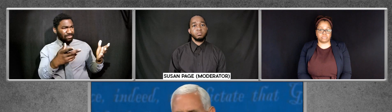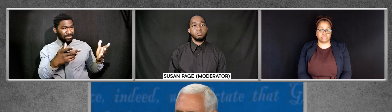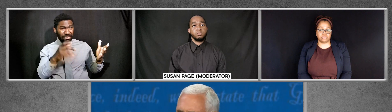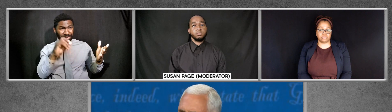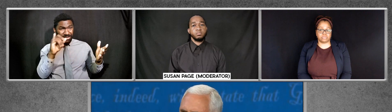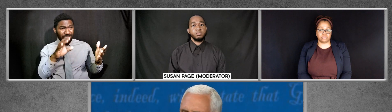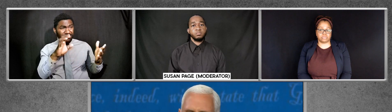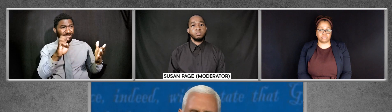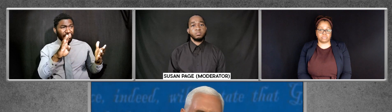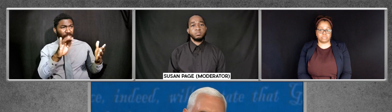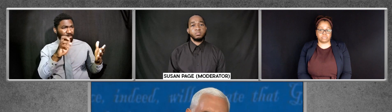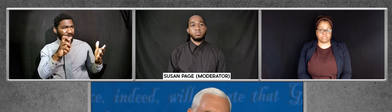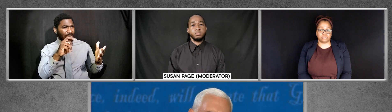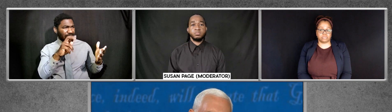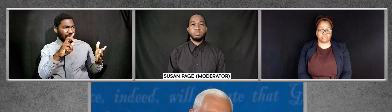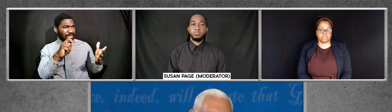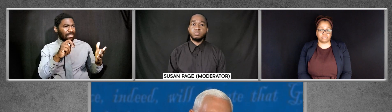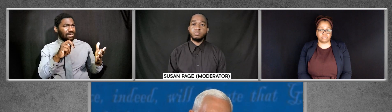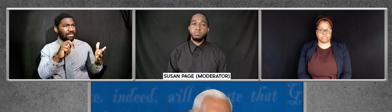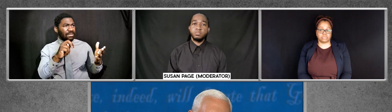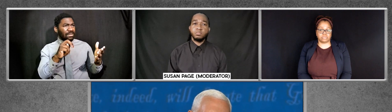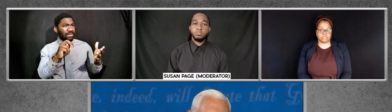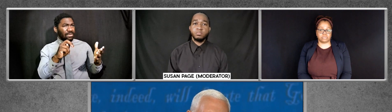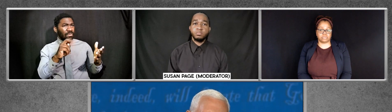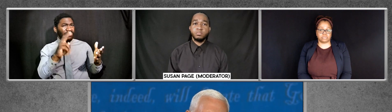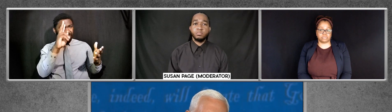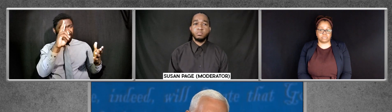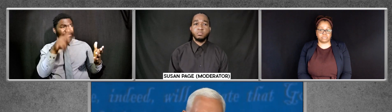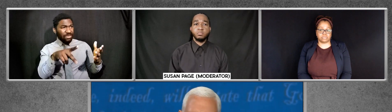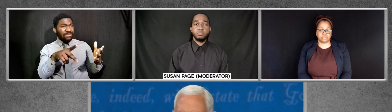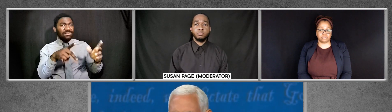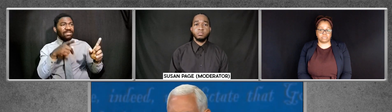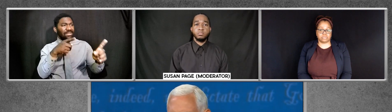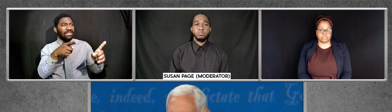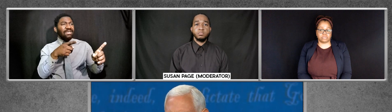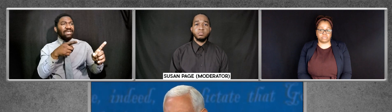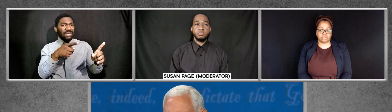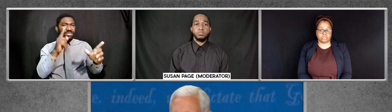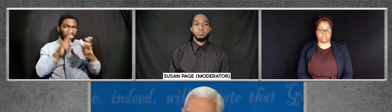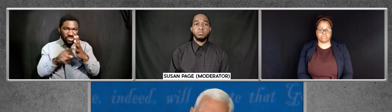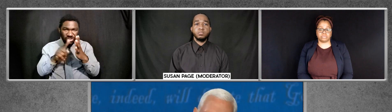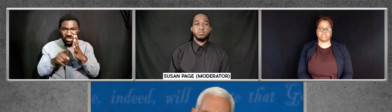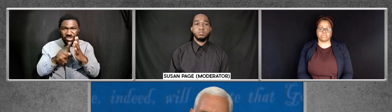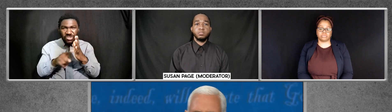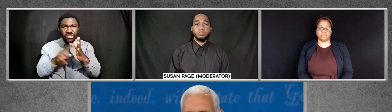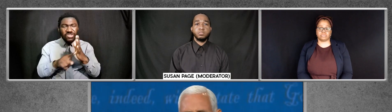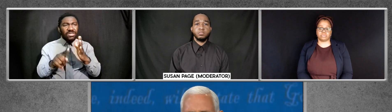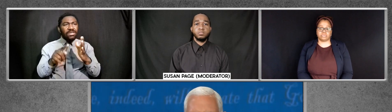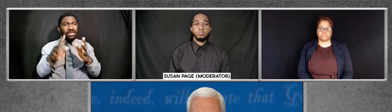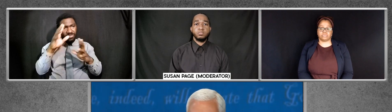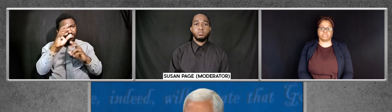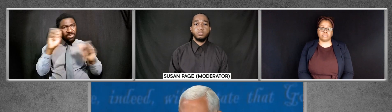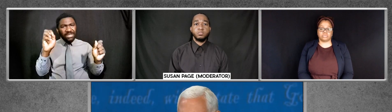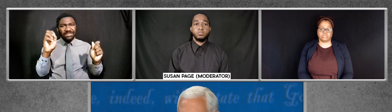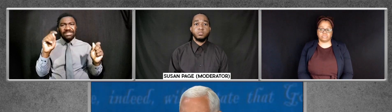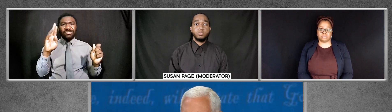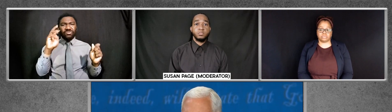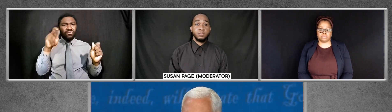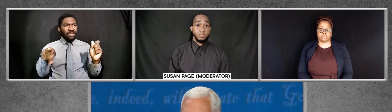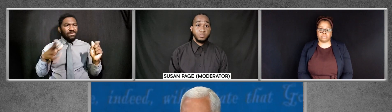FBI actually spied on President Trump and my campaign. I mean, there were documents released this week that the CIA actually made a